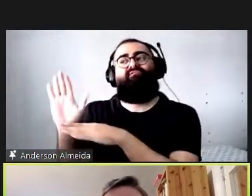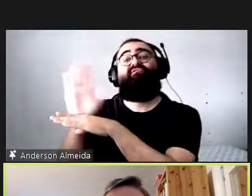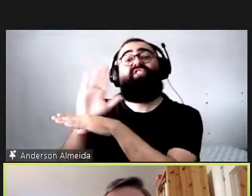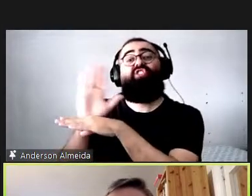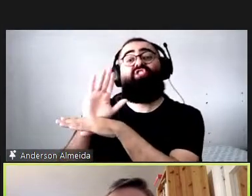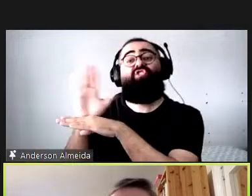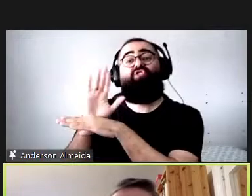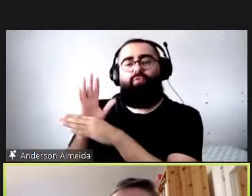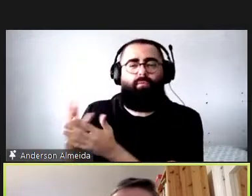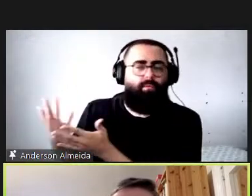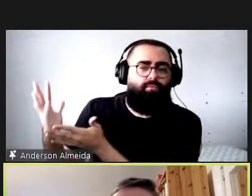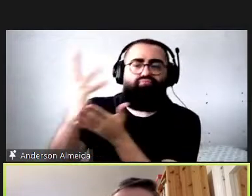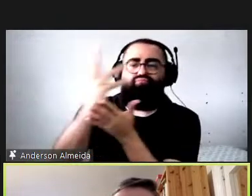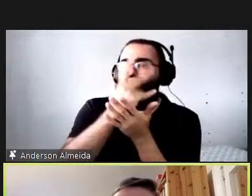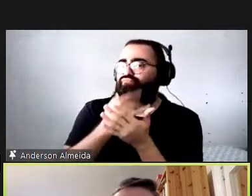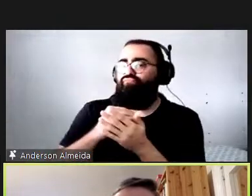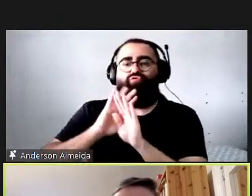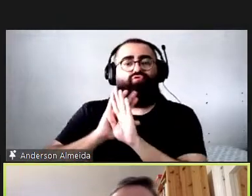without